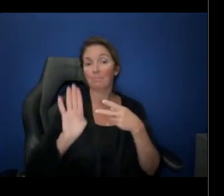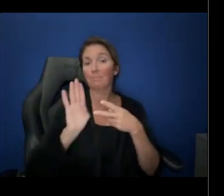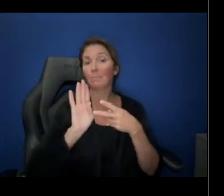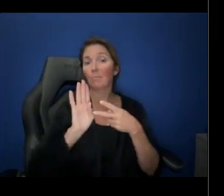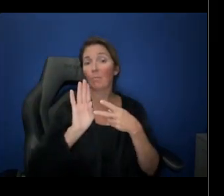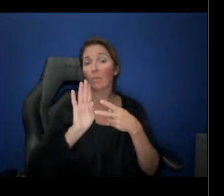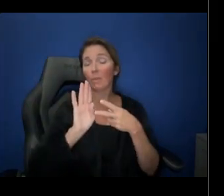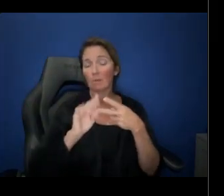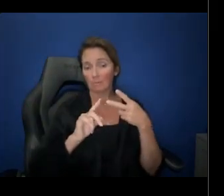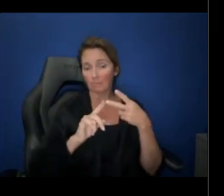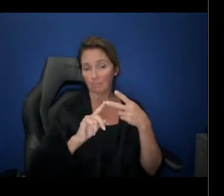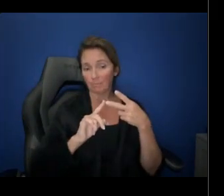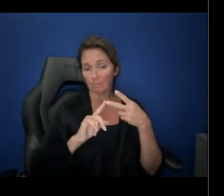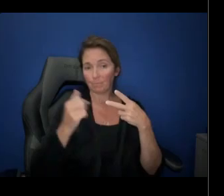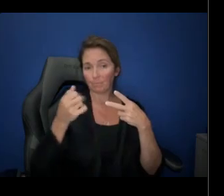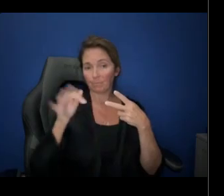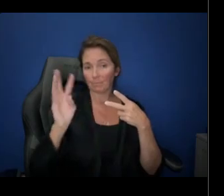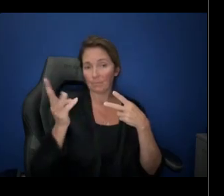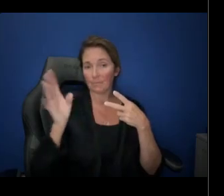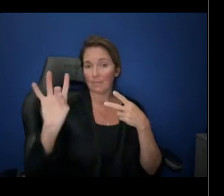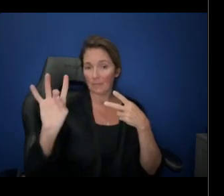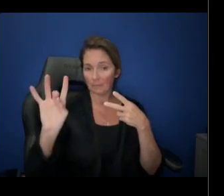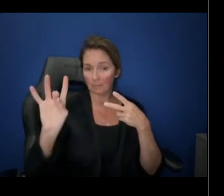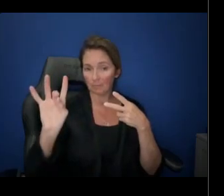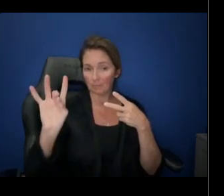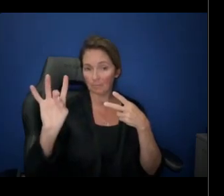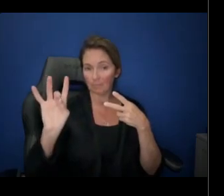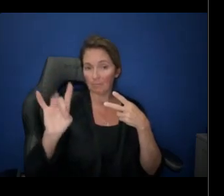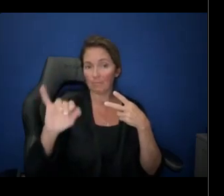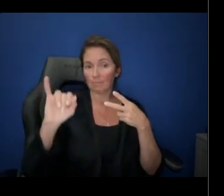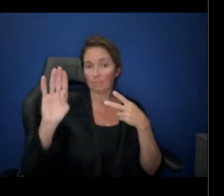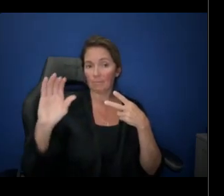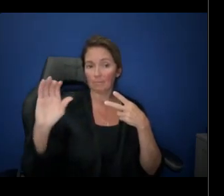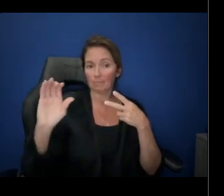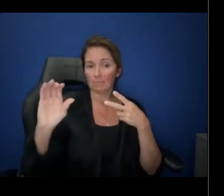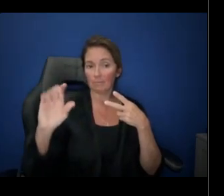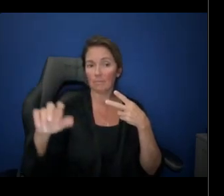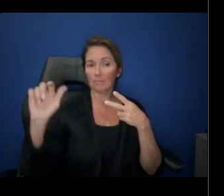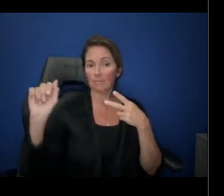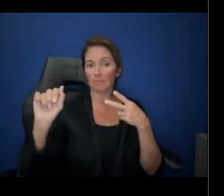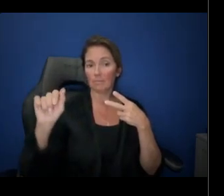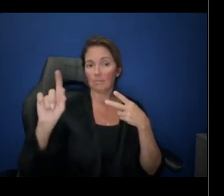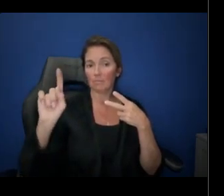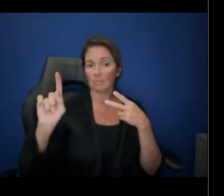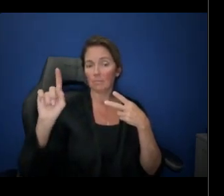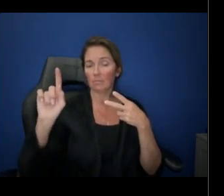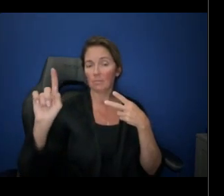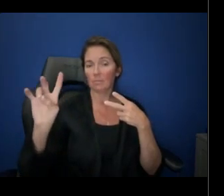Second option, 1968 IBC